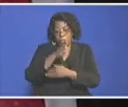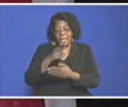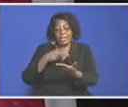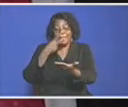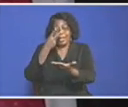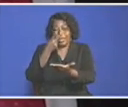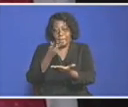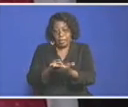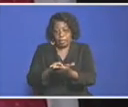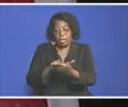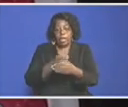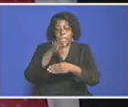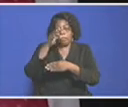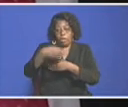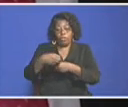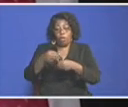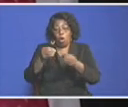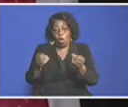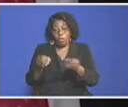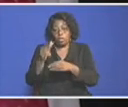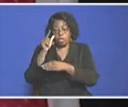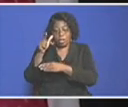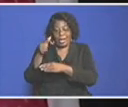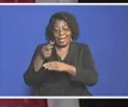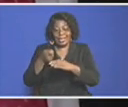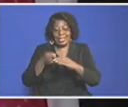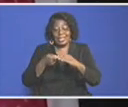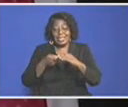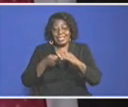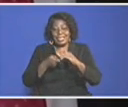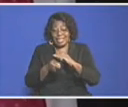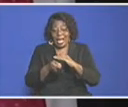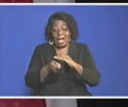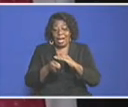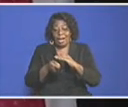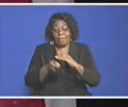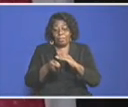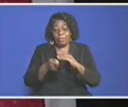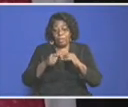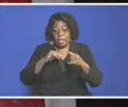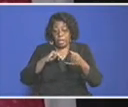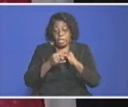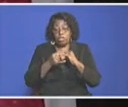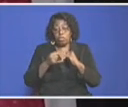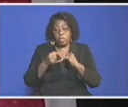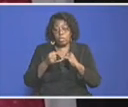constituency office. It would appear to be stab wounds to his upper torso.